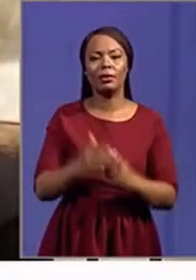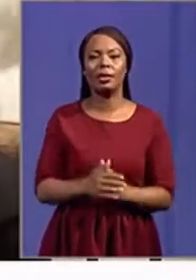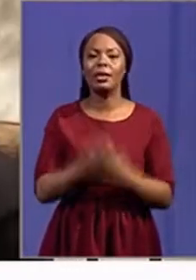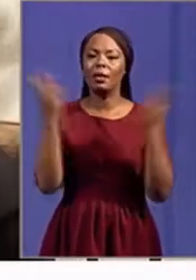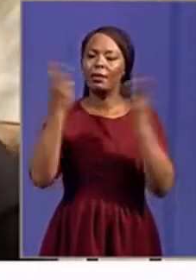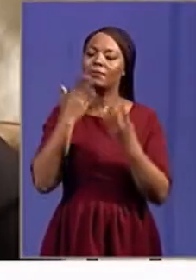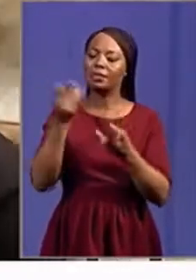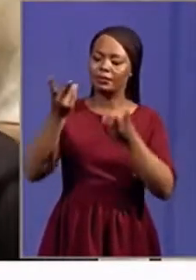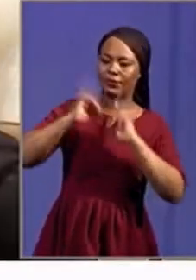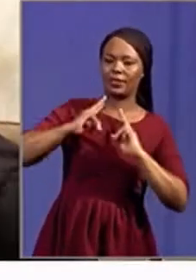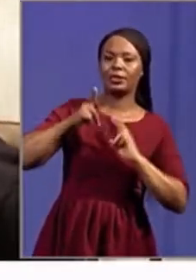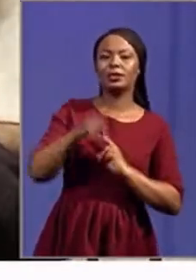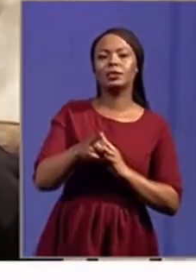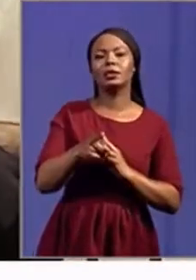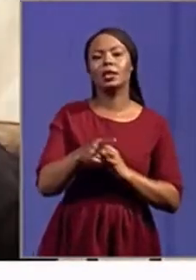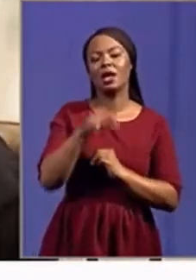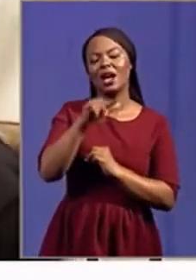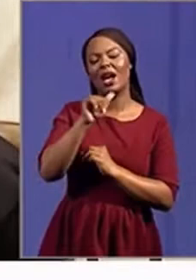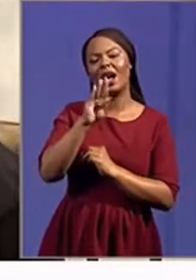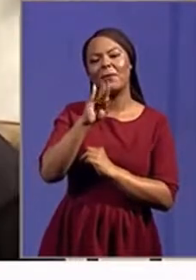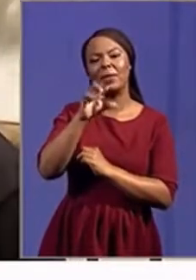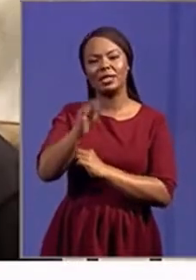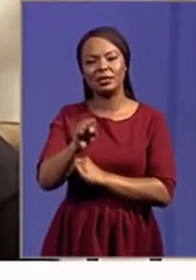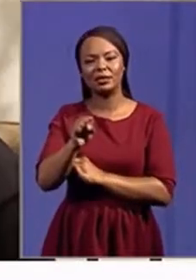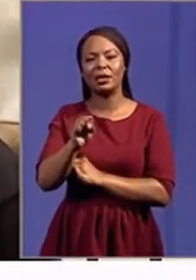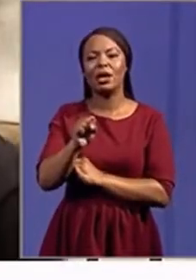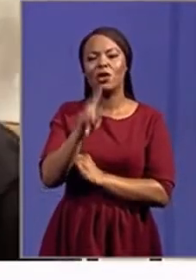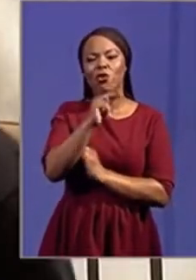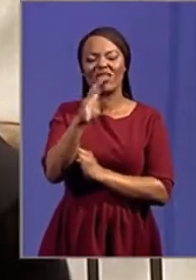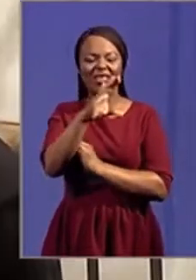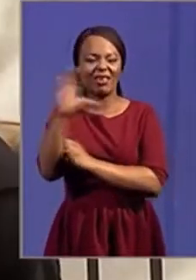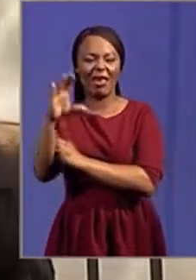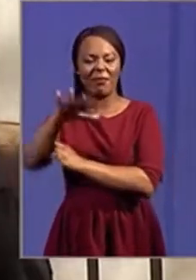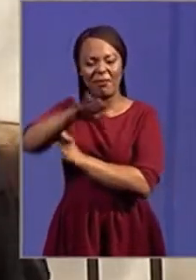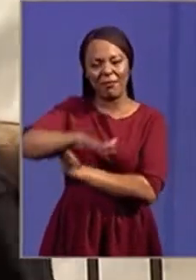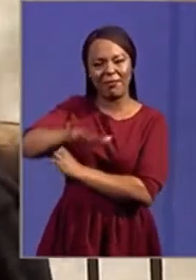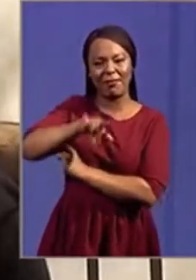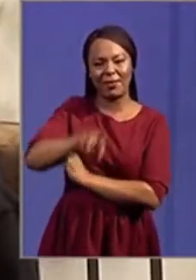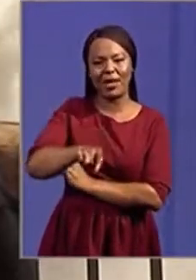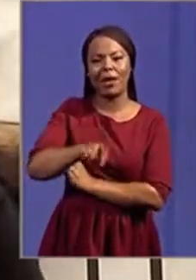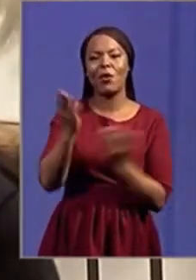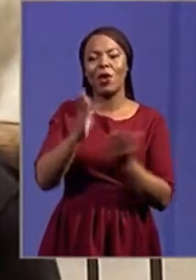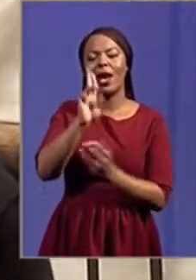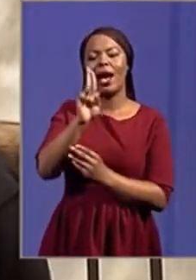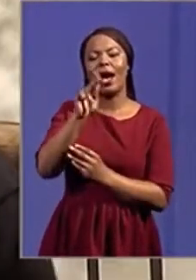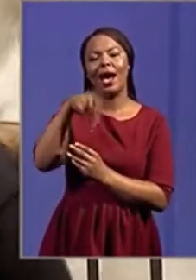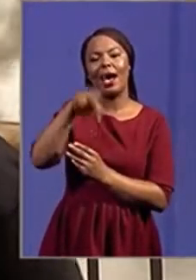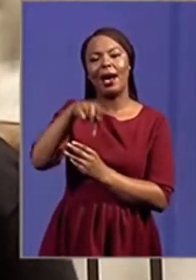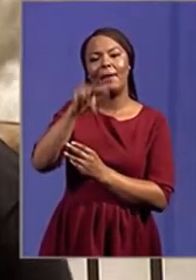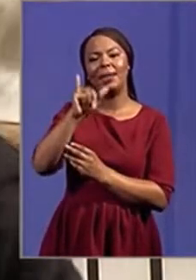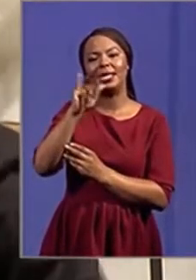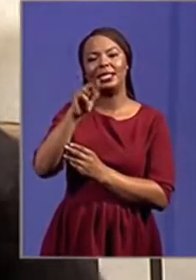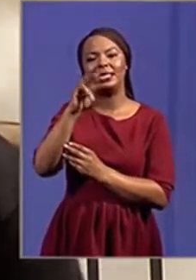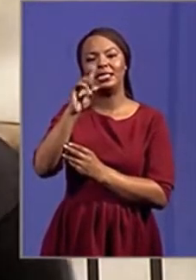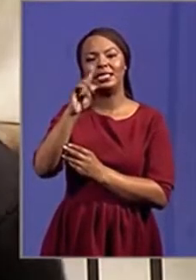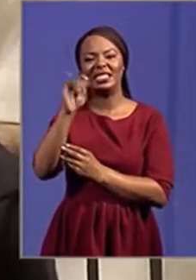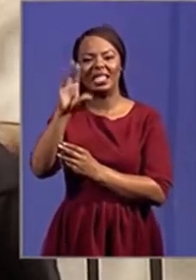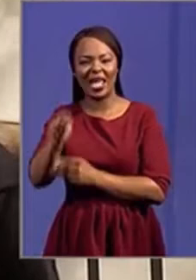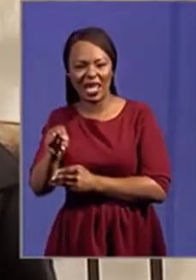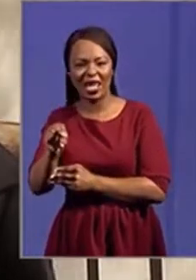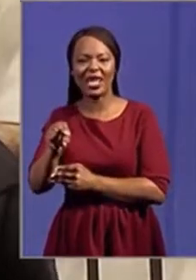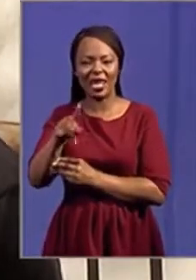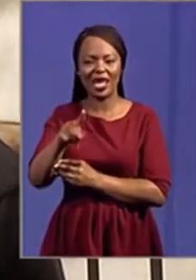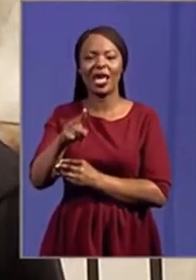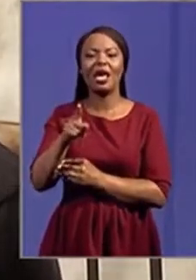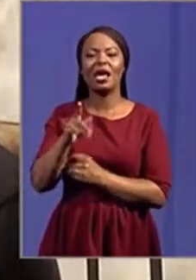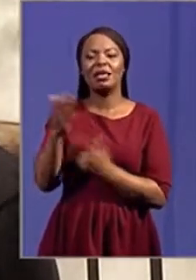Augrabies waterfalls, to the Green Calaria area, which is your Uppington, Kakamas, and surrounding